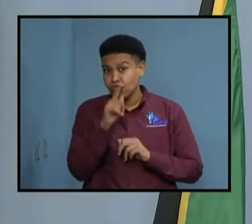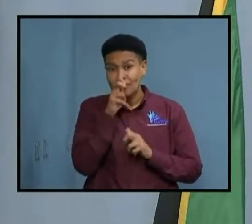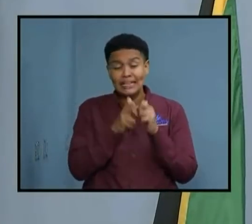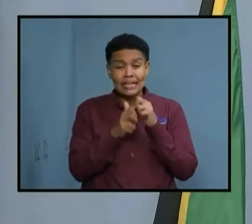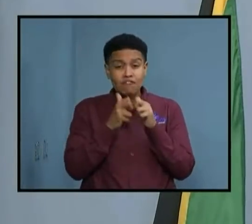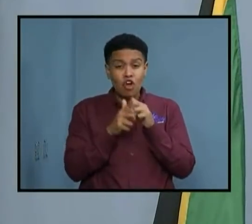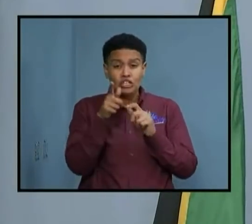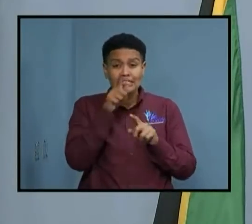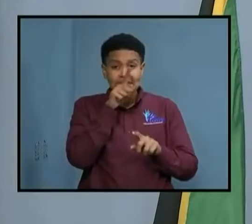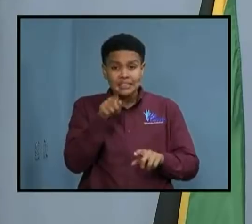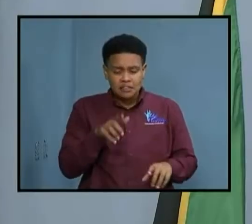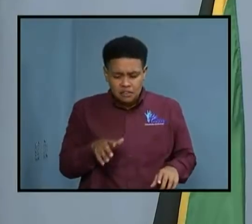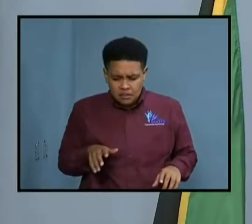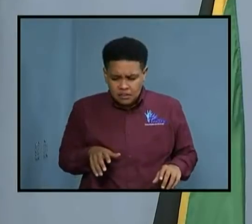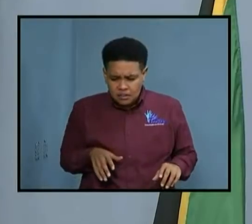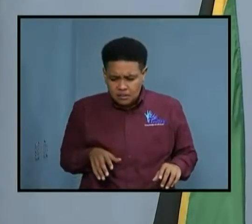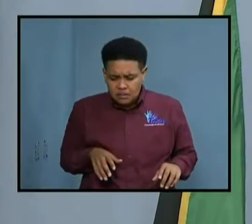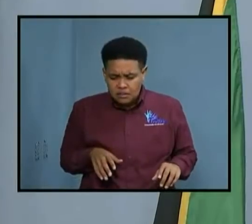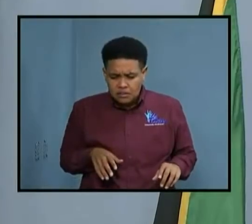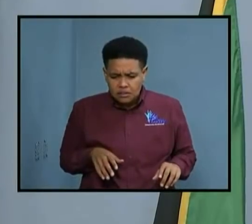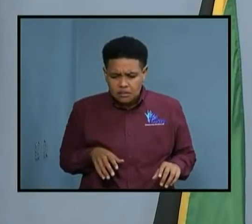difficult to trace the